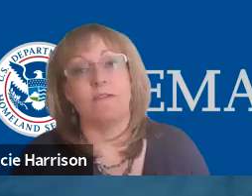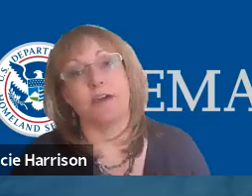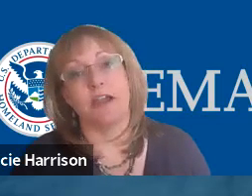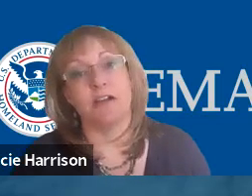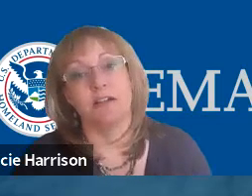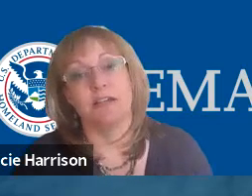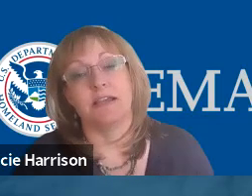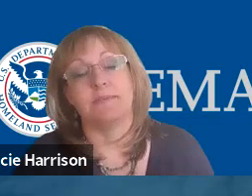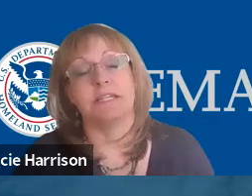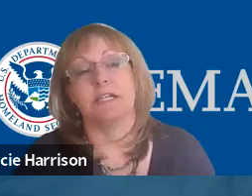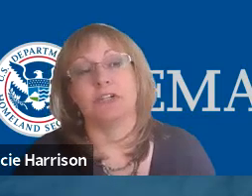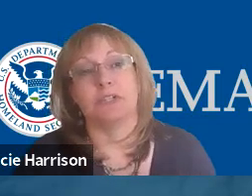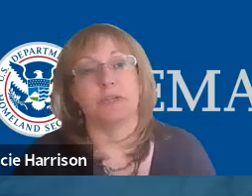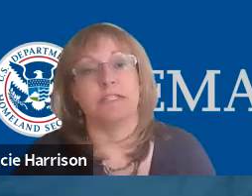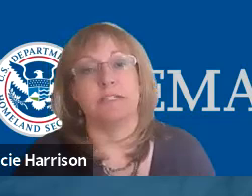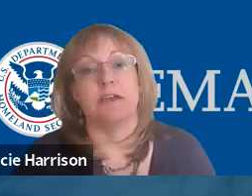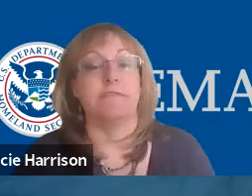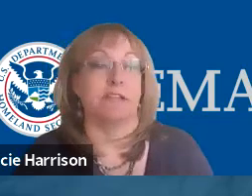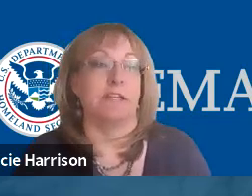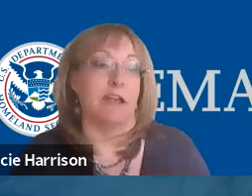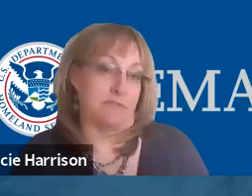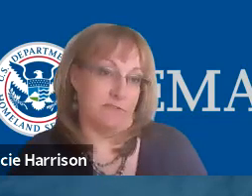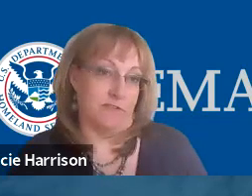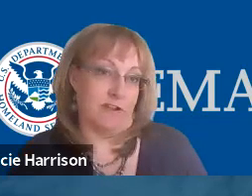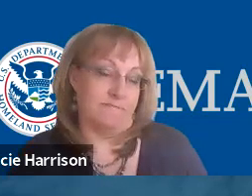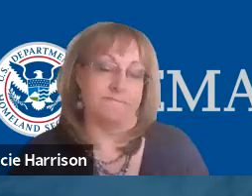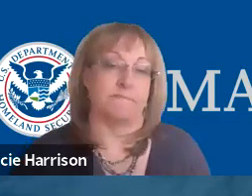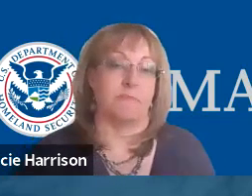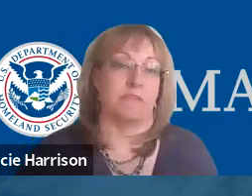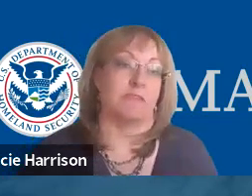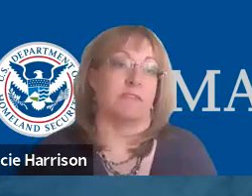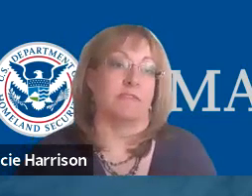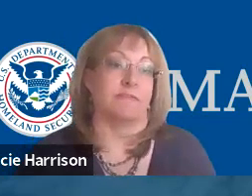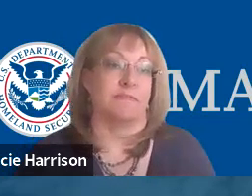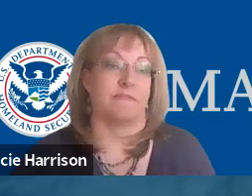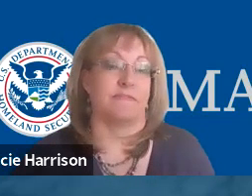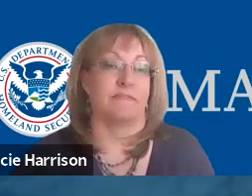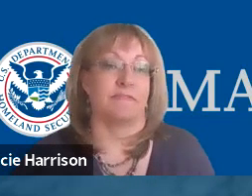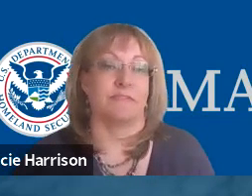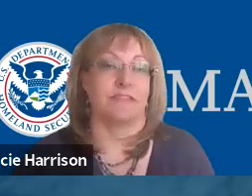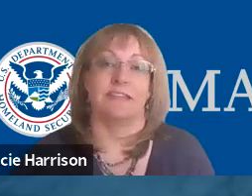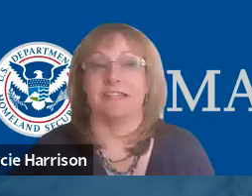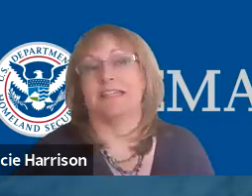with wildfire comes an increased risk of flooding after fire.